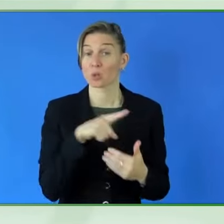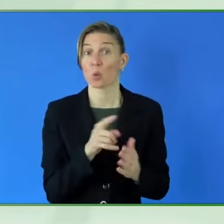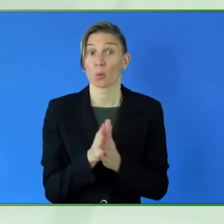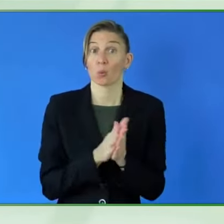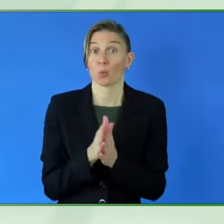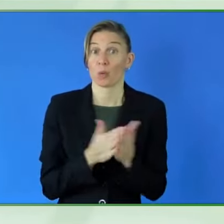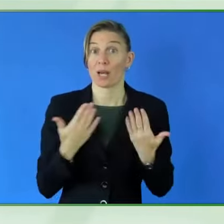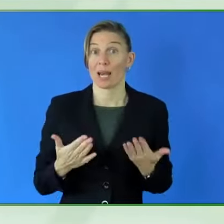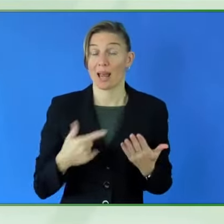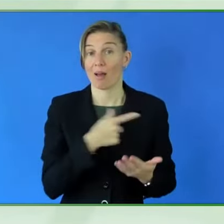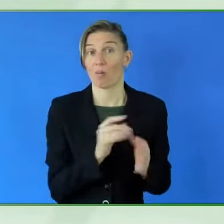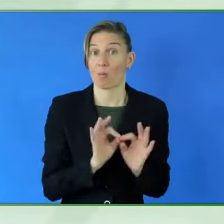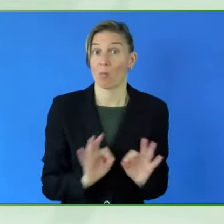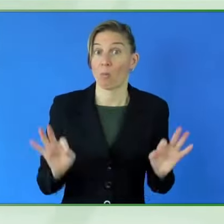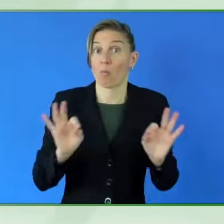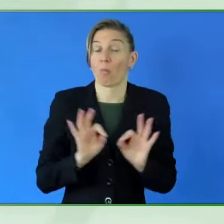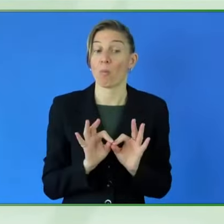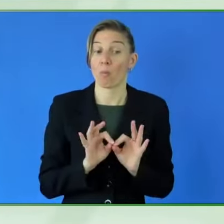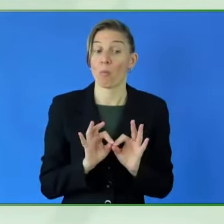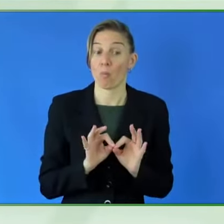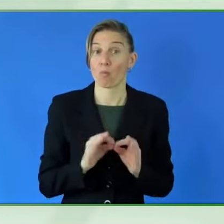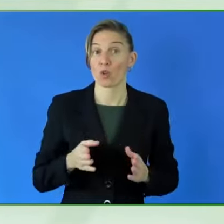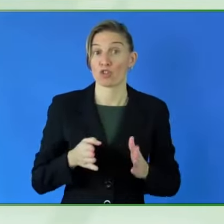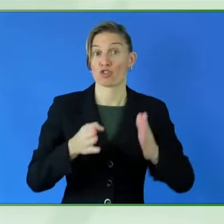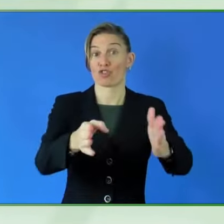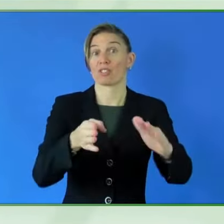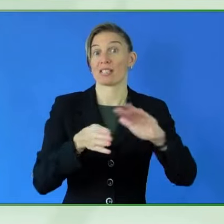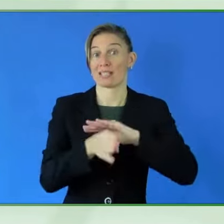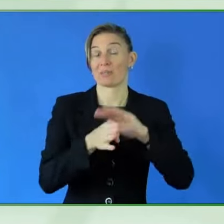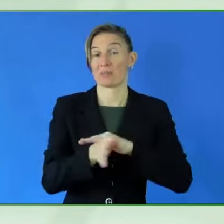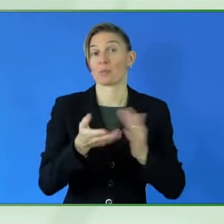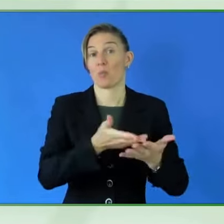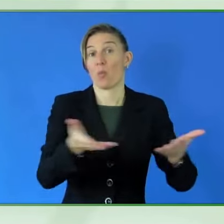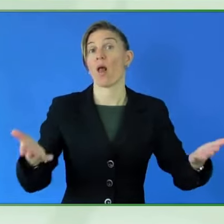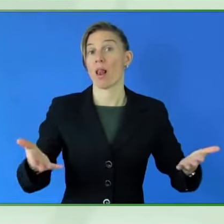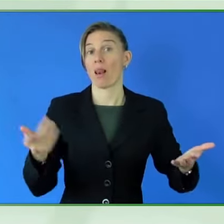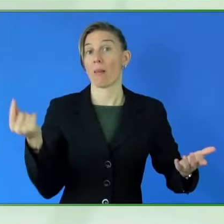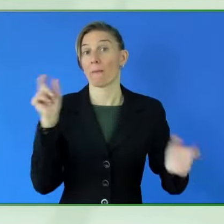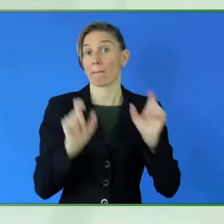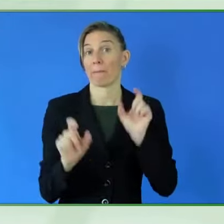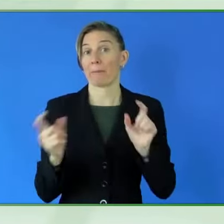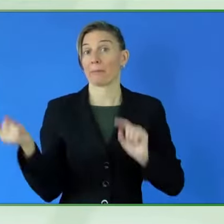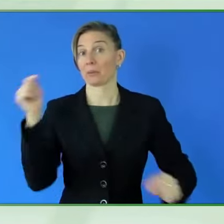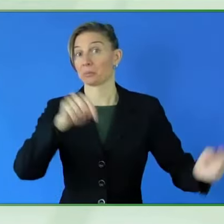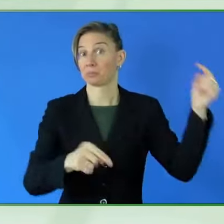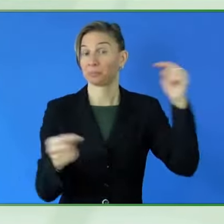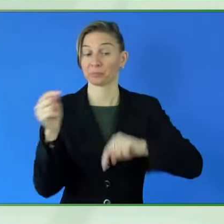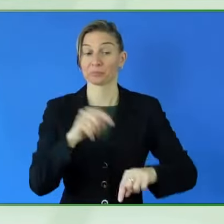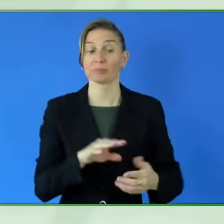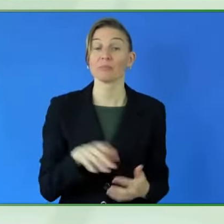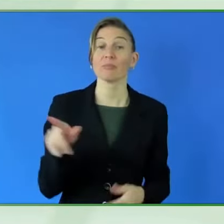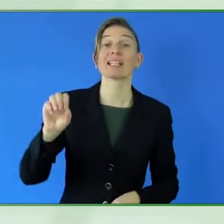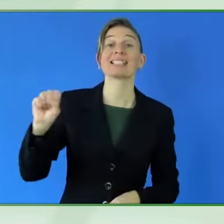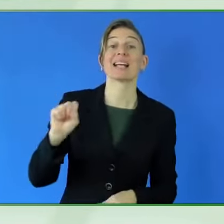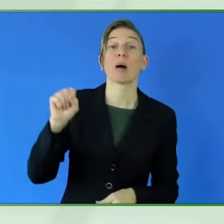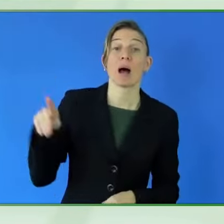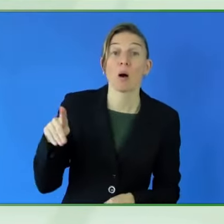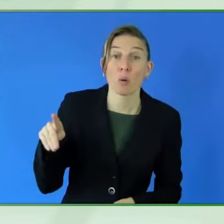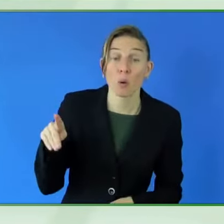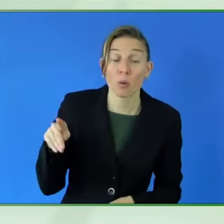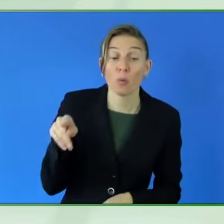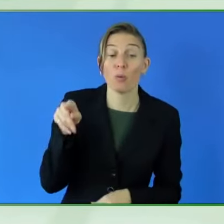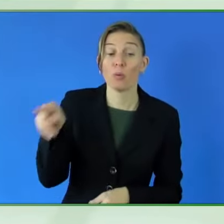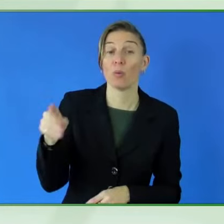the streets are accessible to all the guests. And in São Paulo, we have